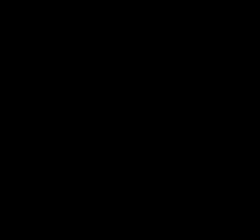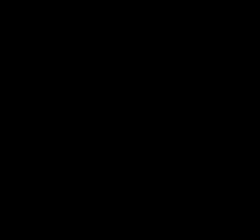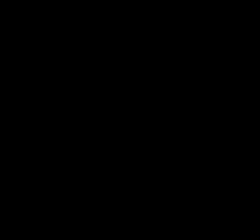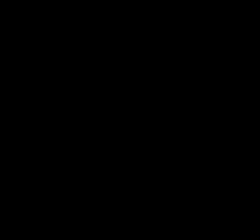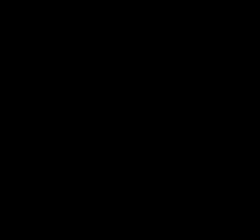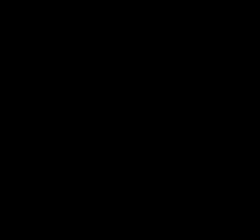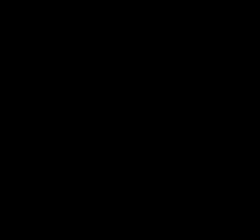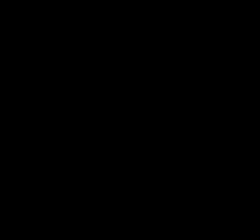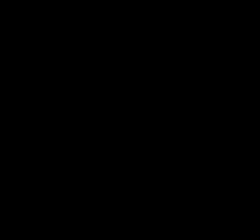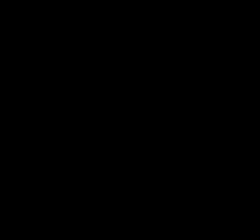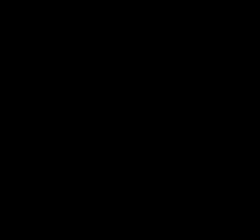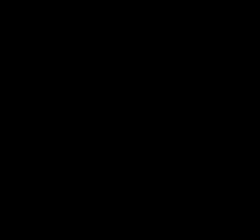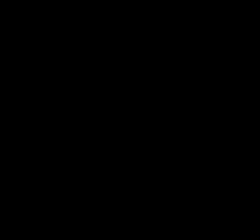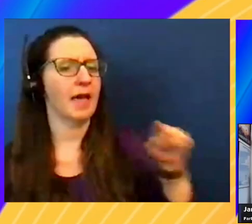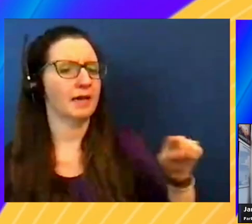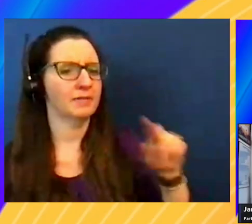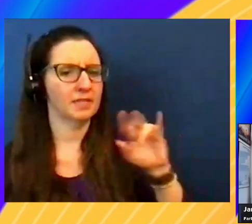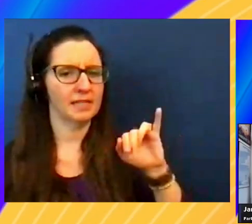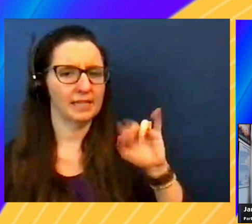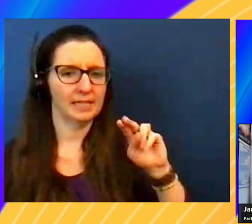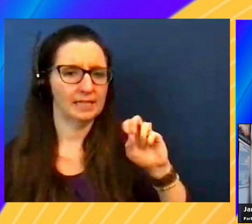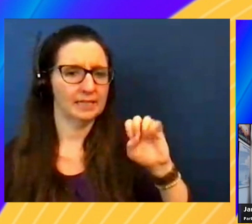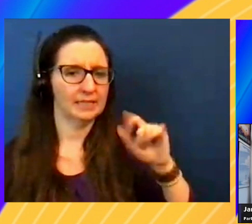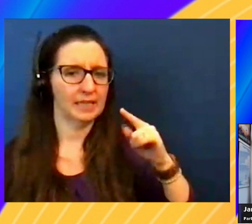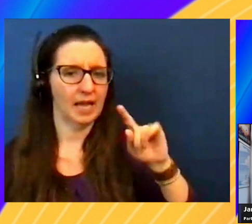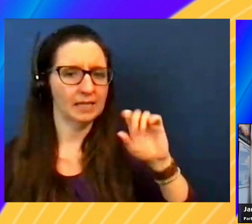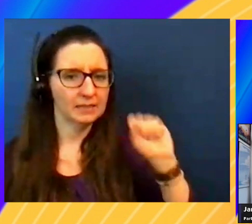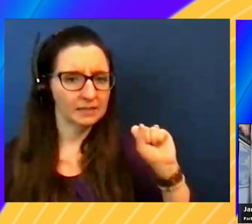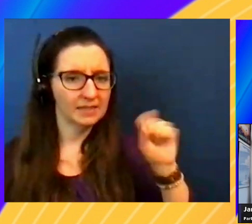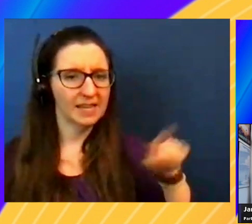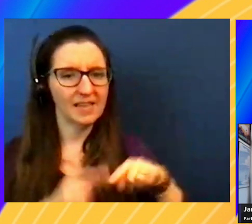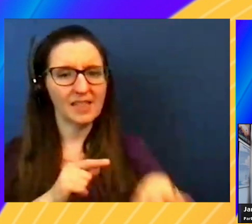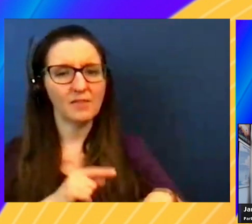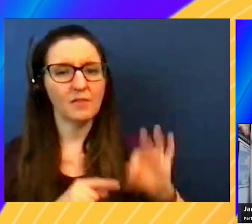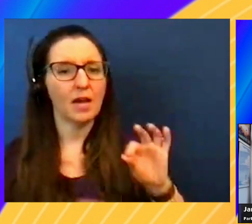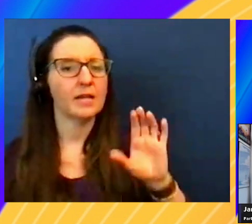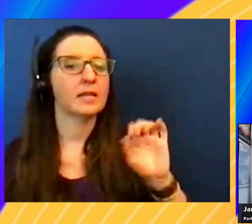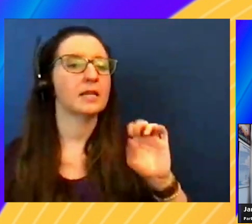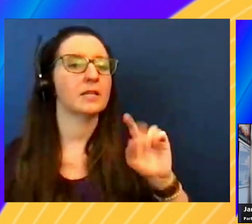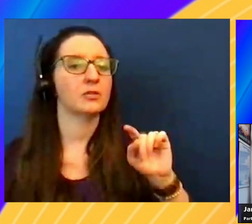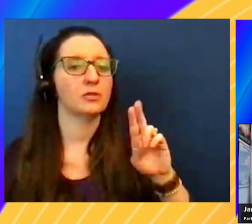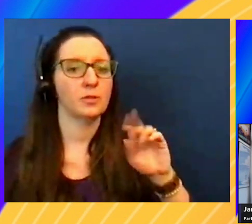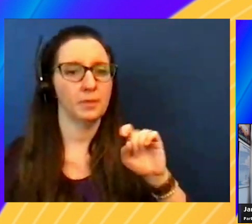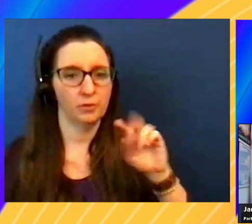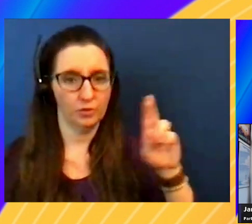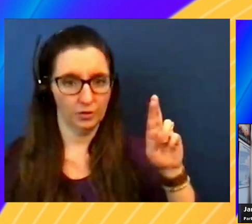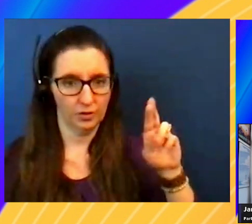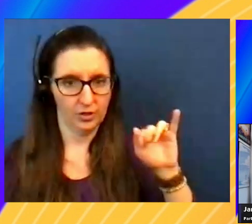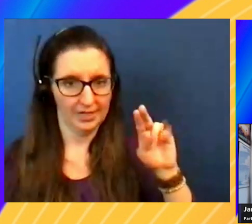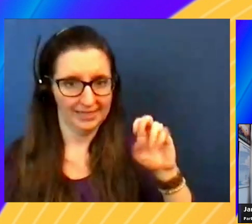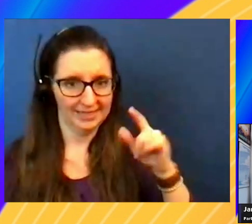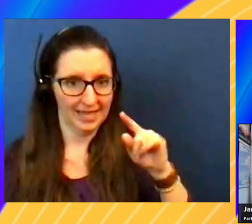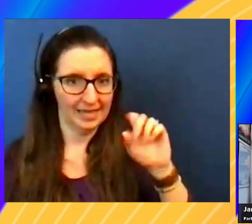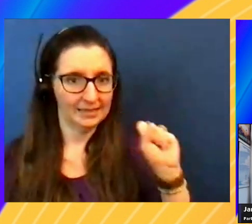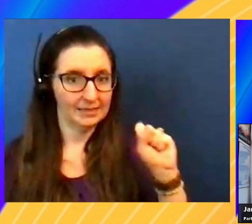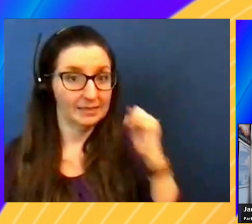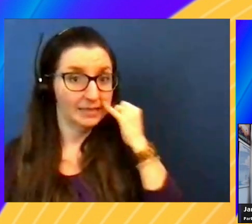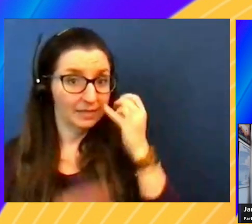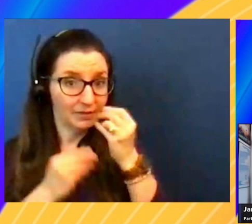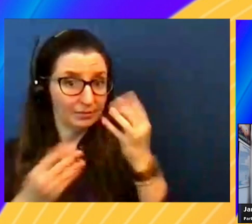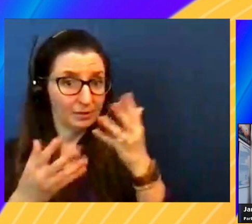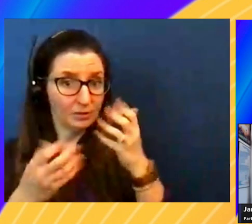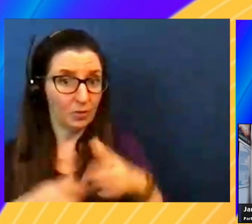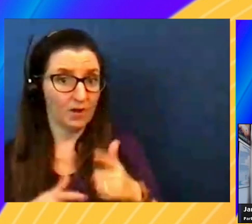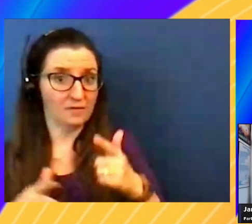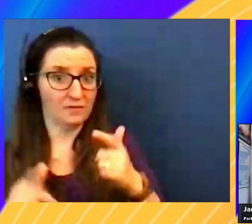under Insights and navigate to Contributor Insights, because when you want information fast and you don't have the data, Contributor Insights is